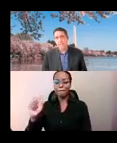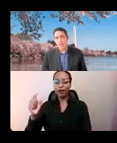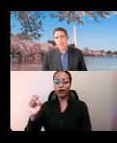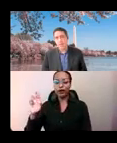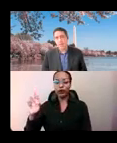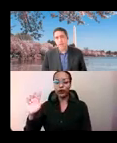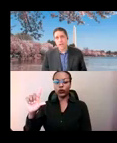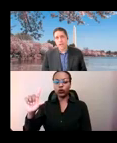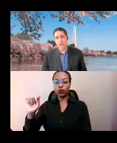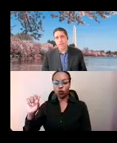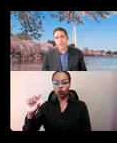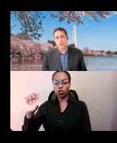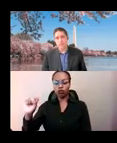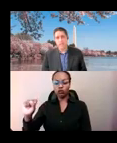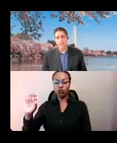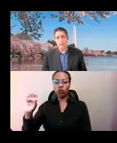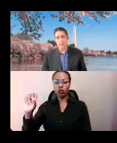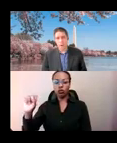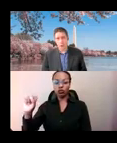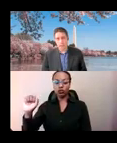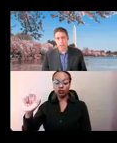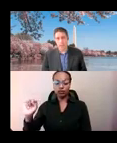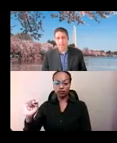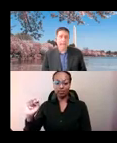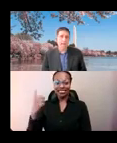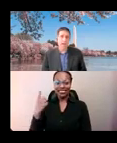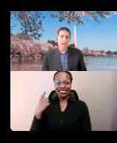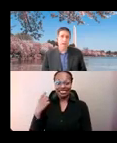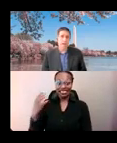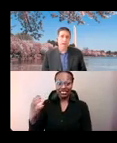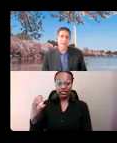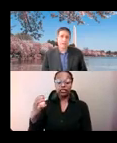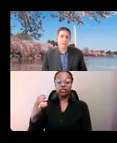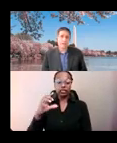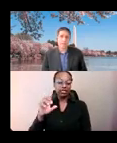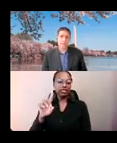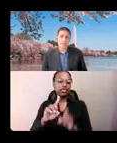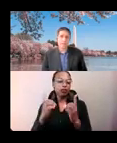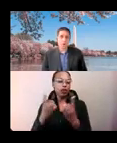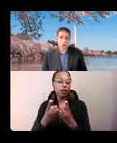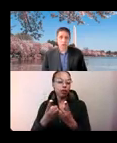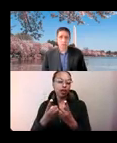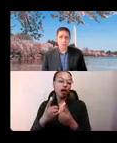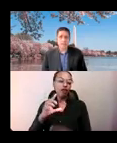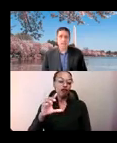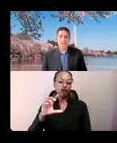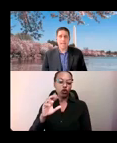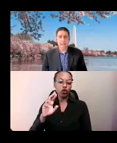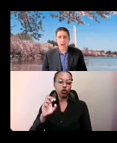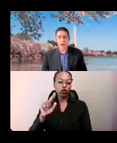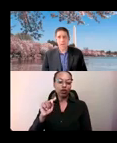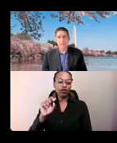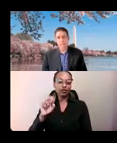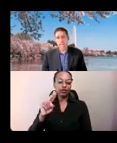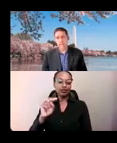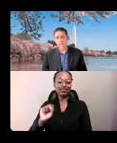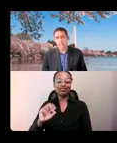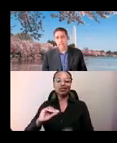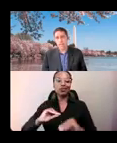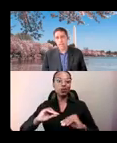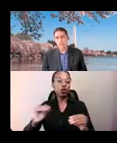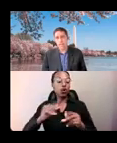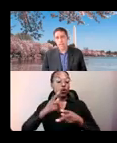the DC Department of Corrections, really appalling lack of precautions and care